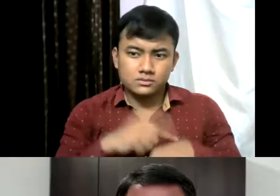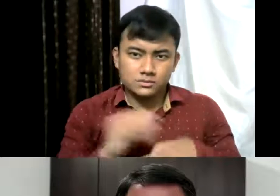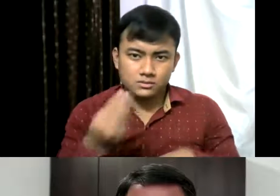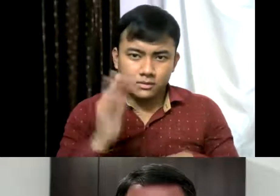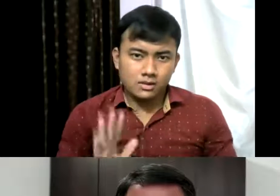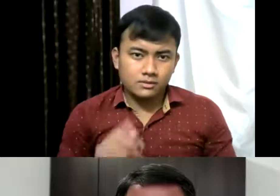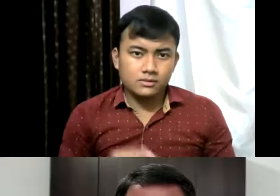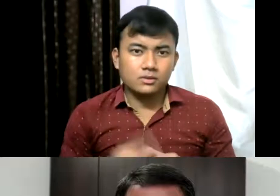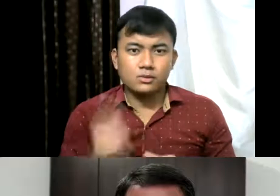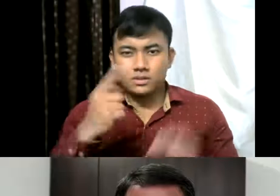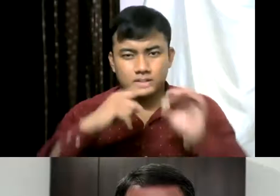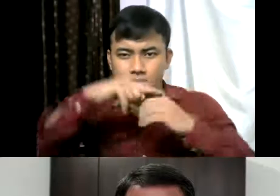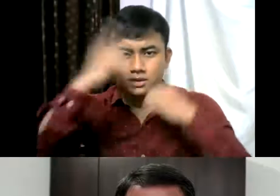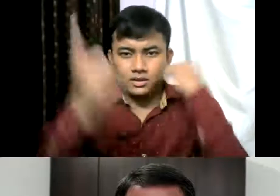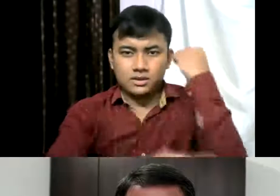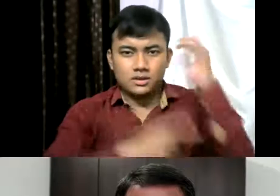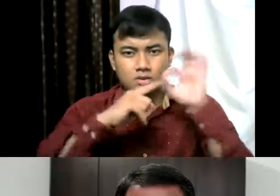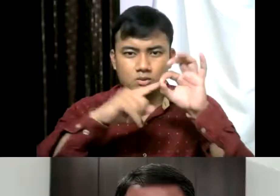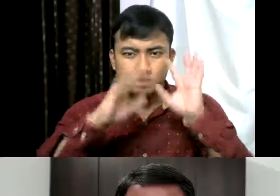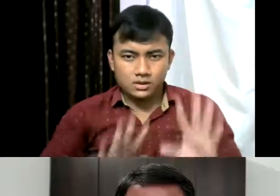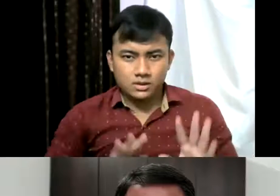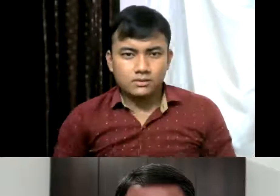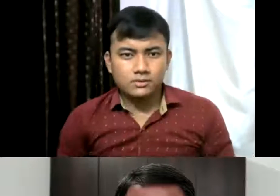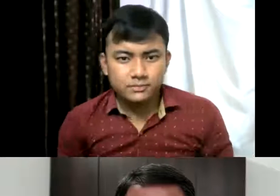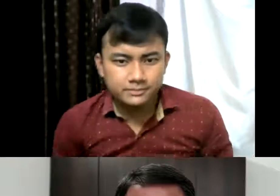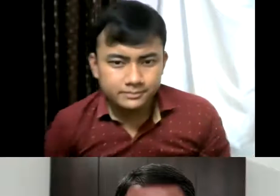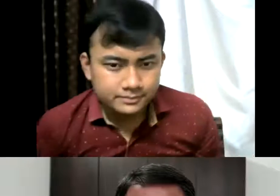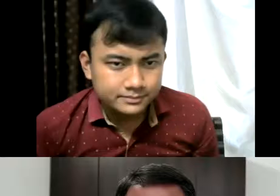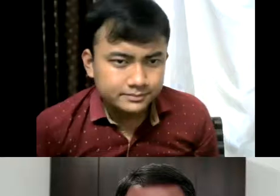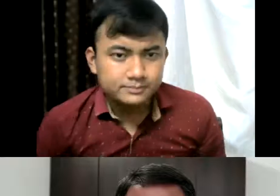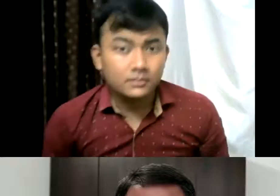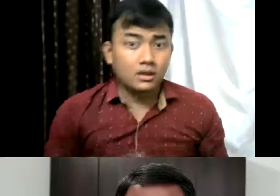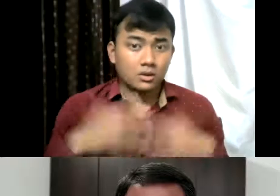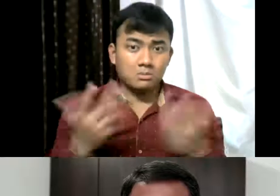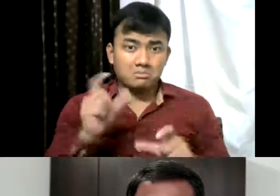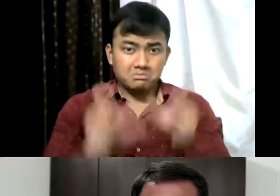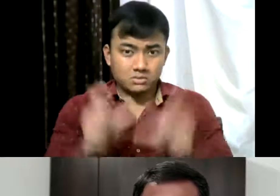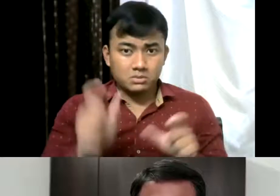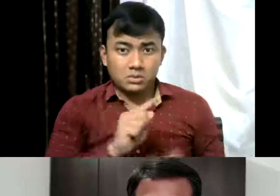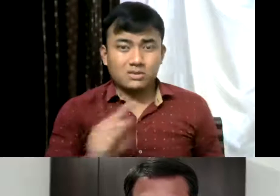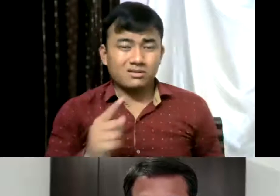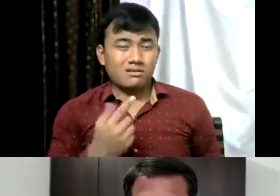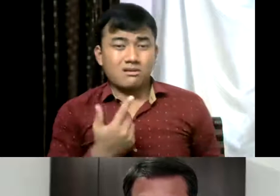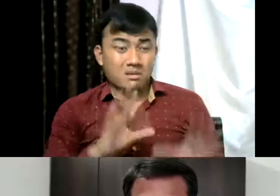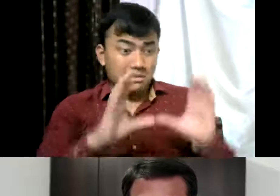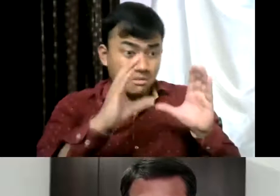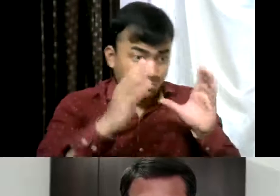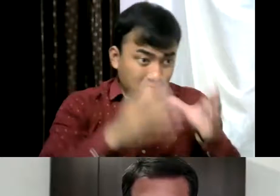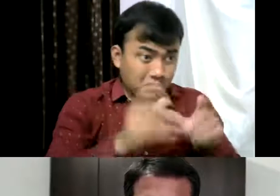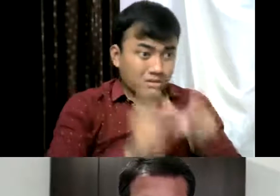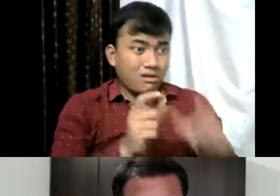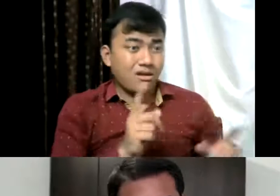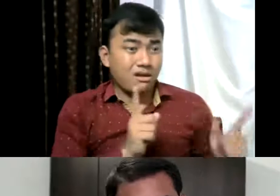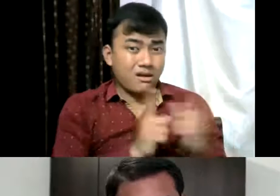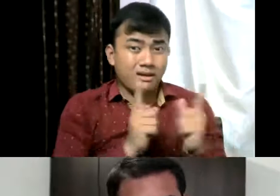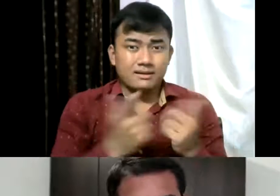And there's one last question, which I think maybe we can answer. How do people who have social anxiety and are stuck with families make their long